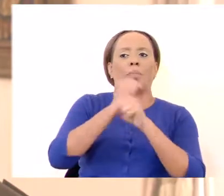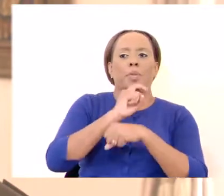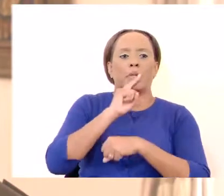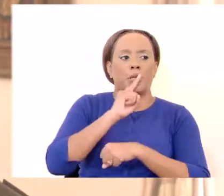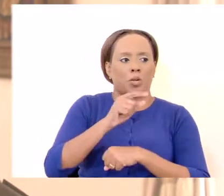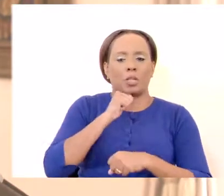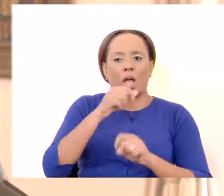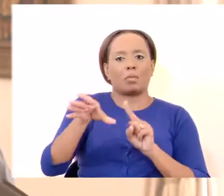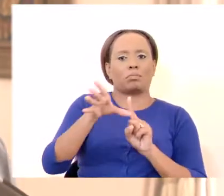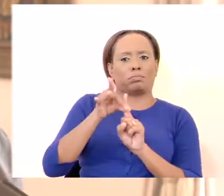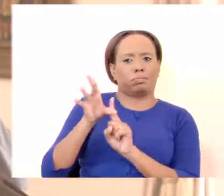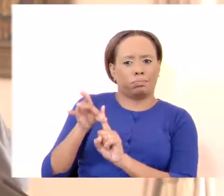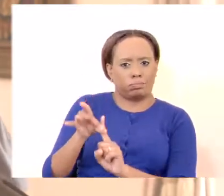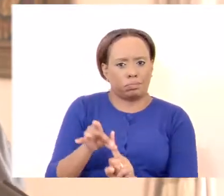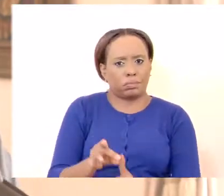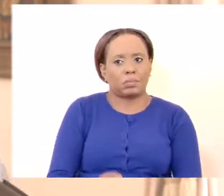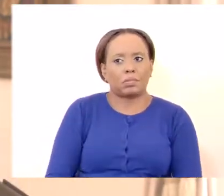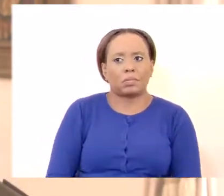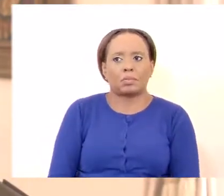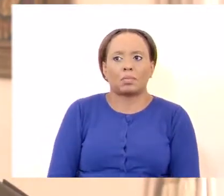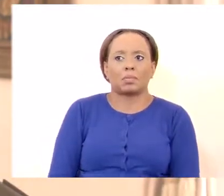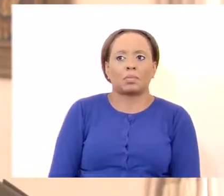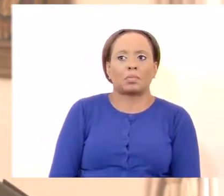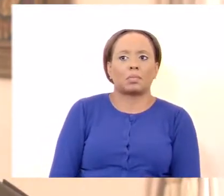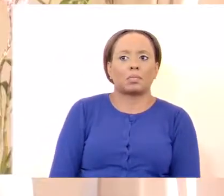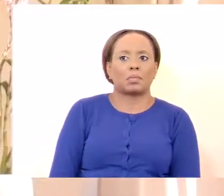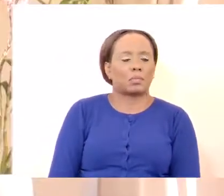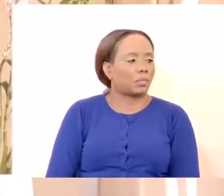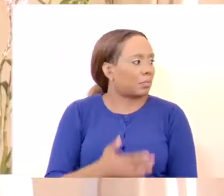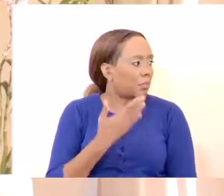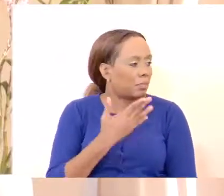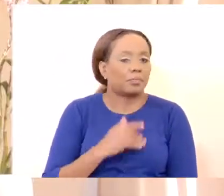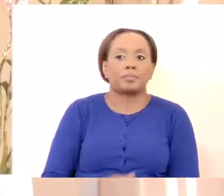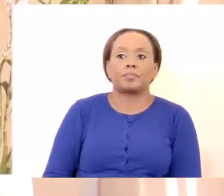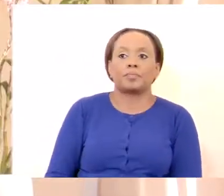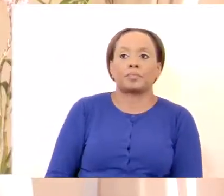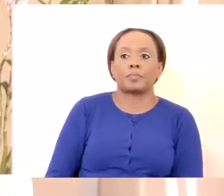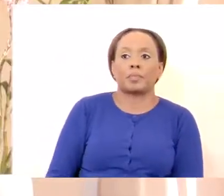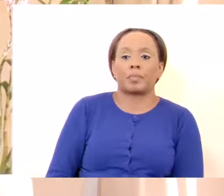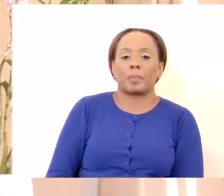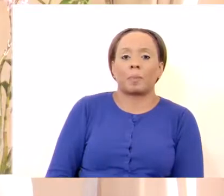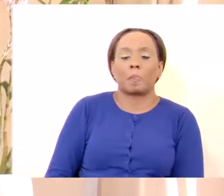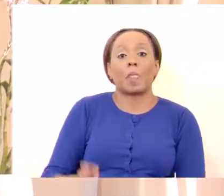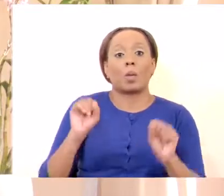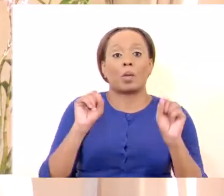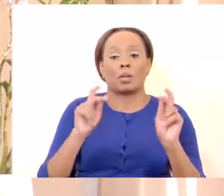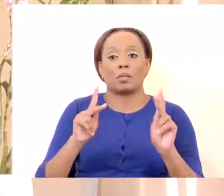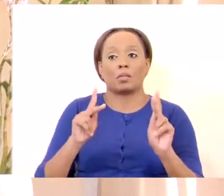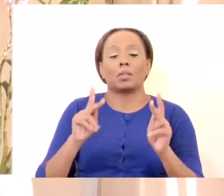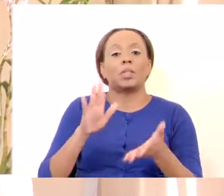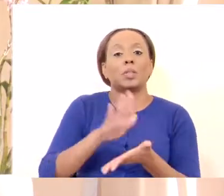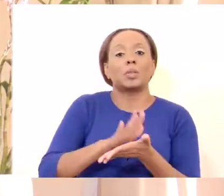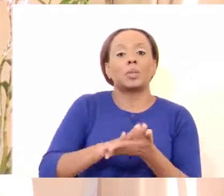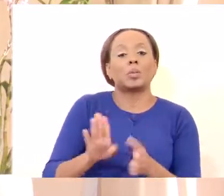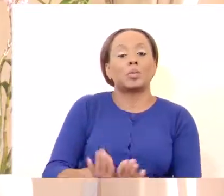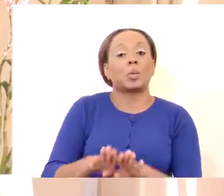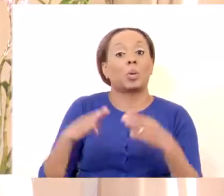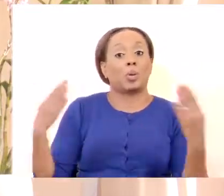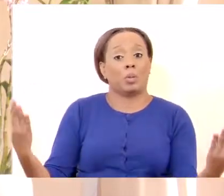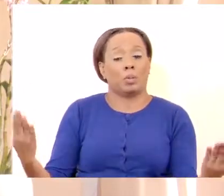To answer the question in relation to the reopening of